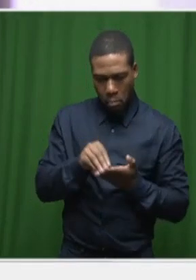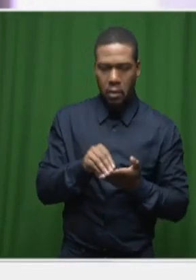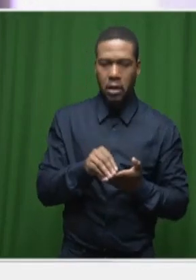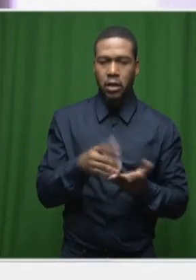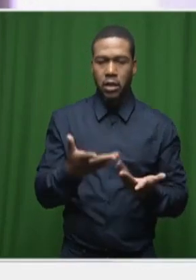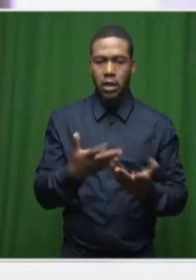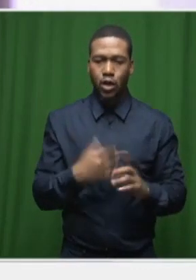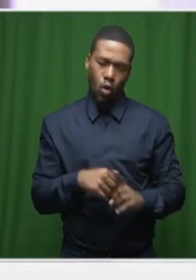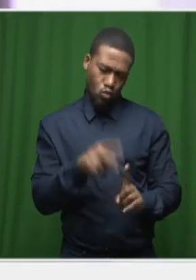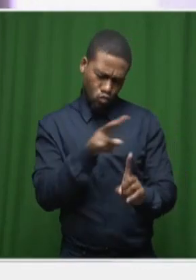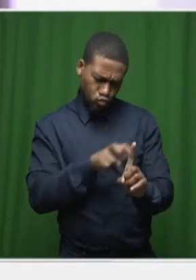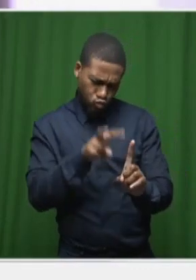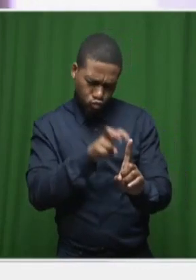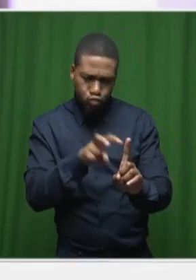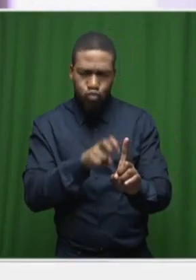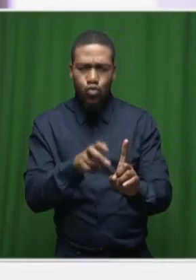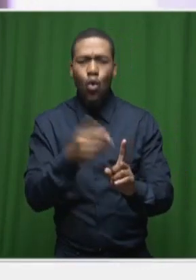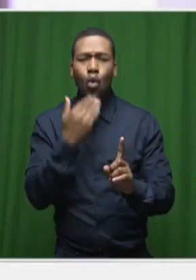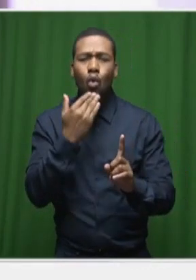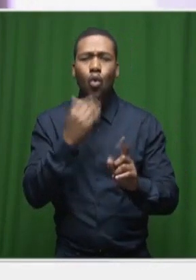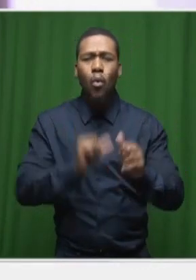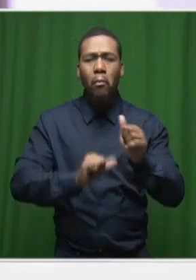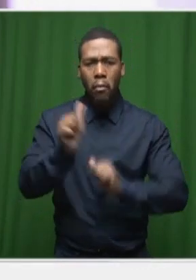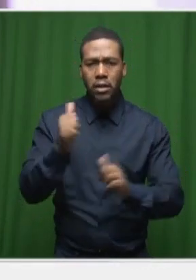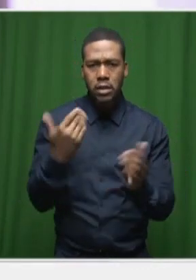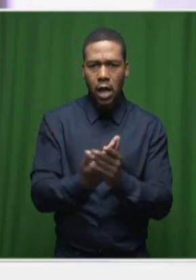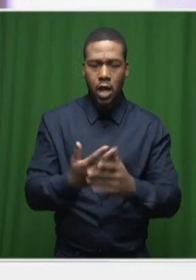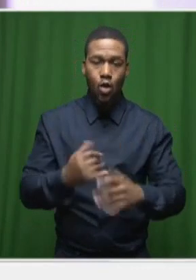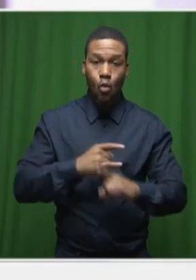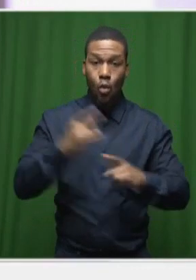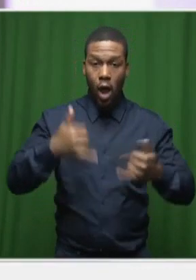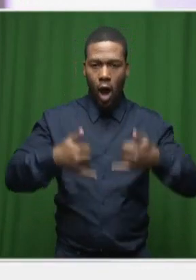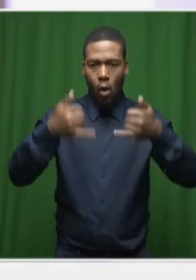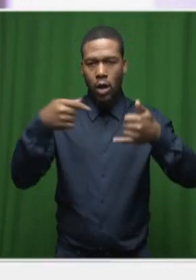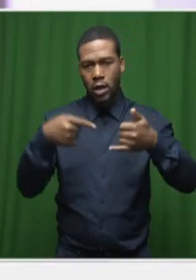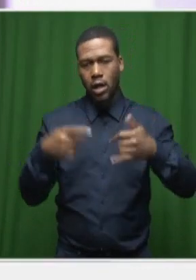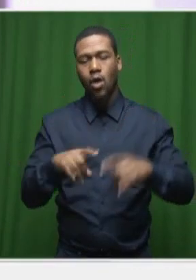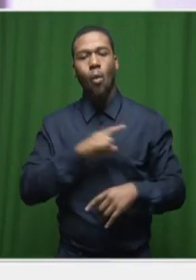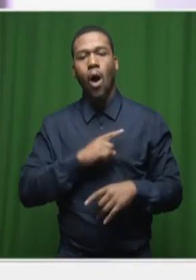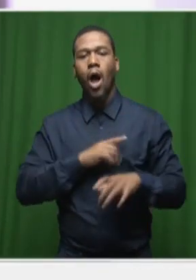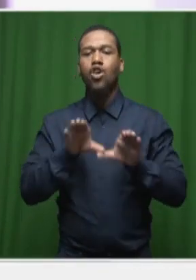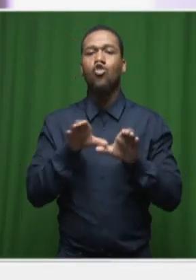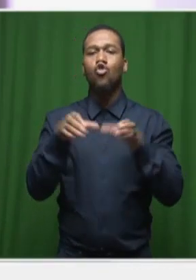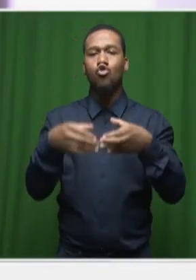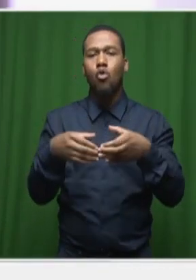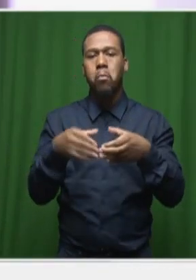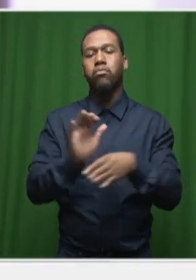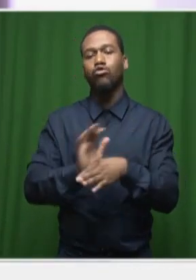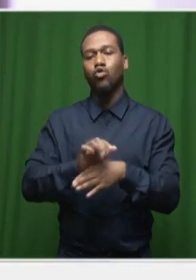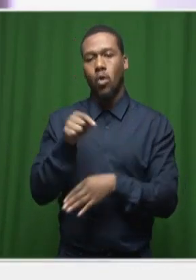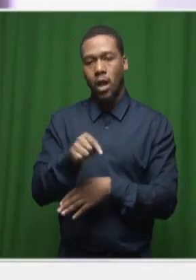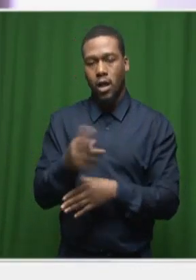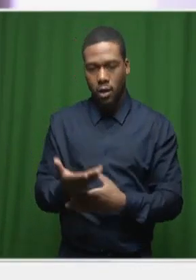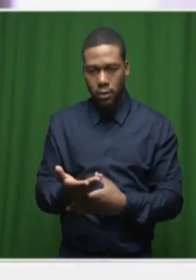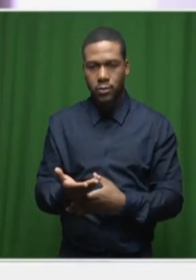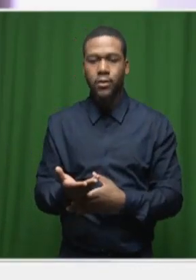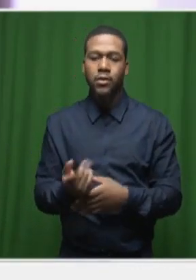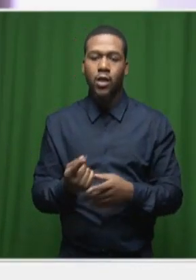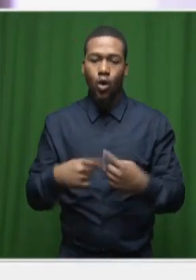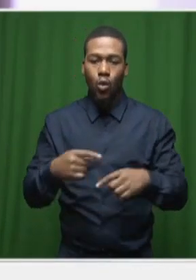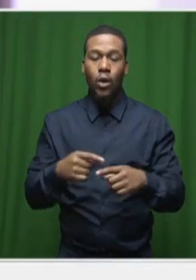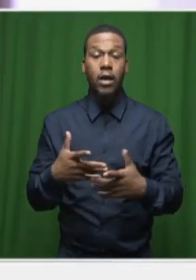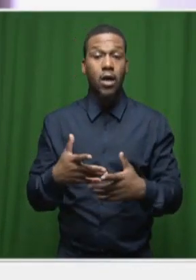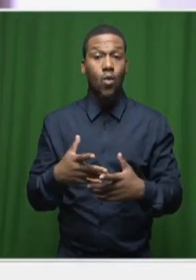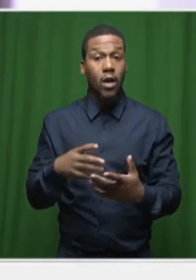who is the best in the, who can win the award, because this is a group show which is gonna lead us to identify the